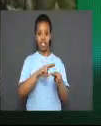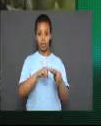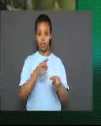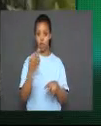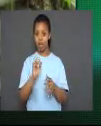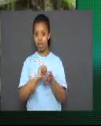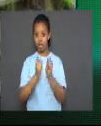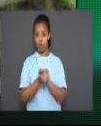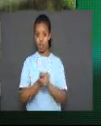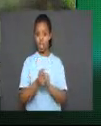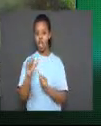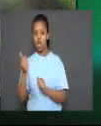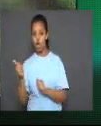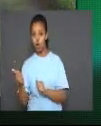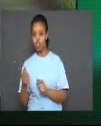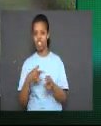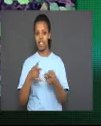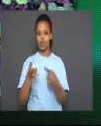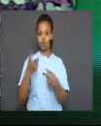to colonize the area.